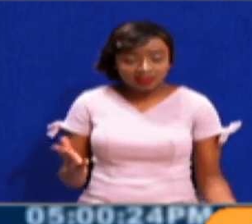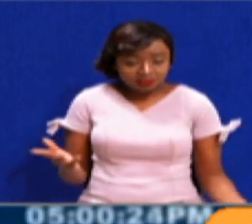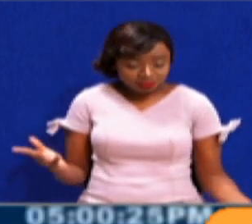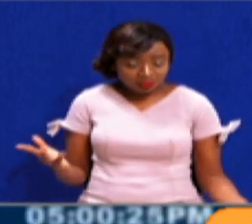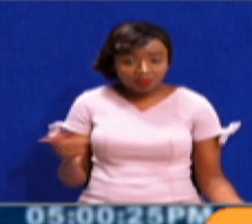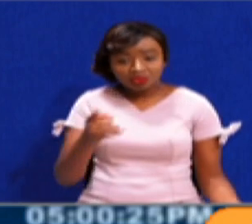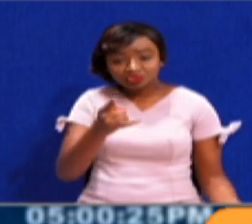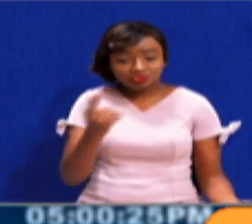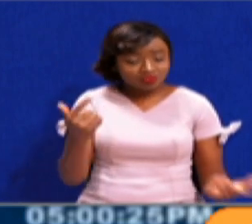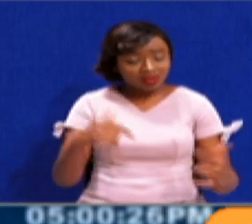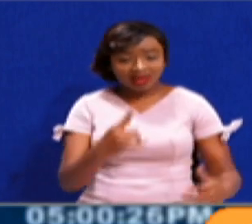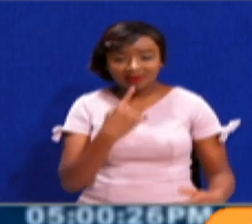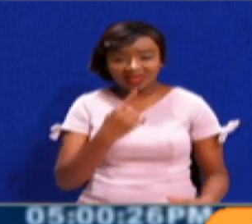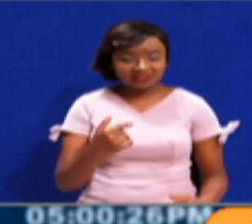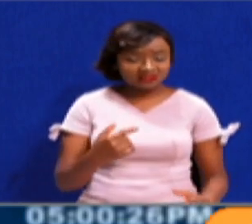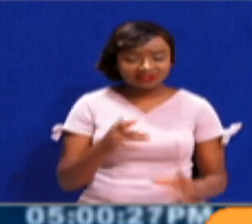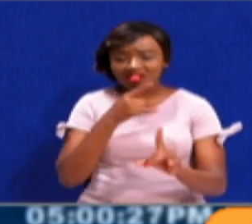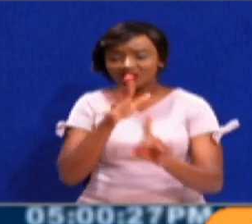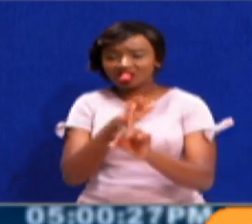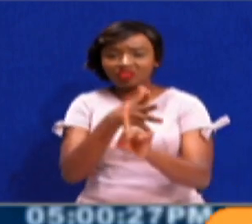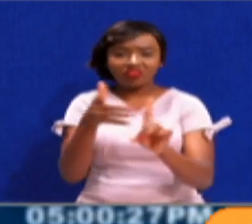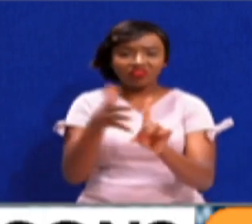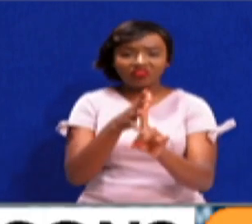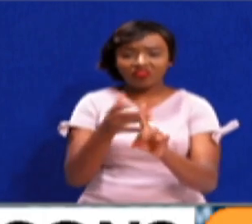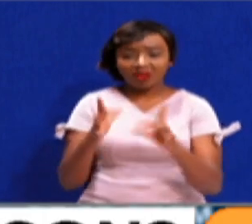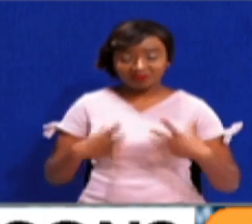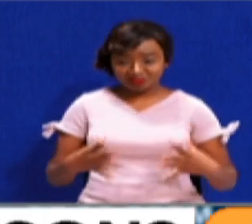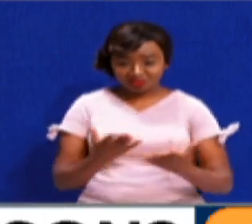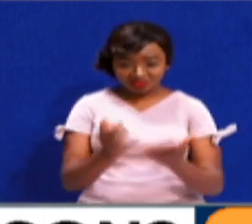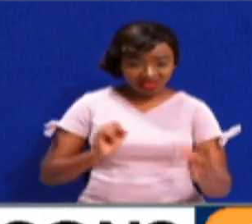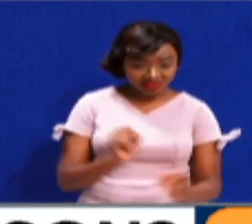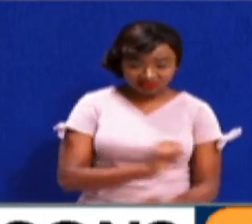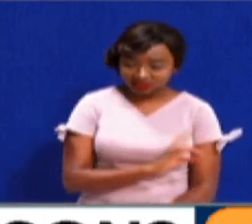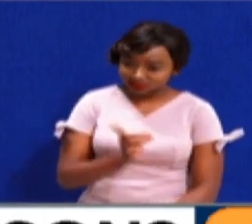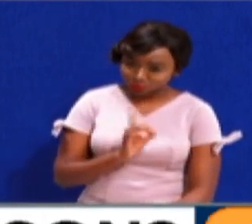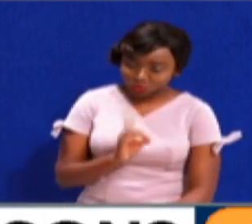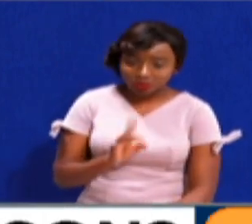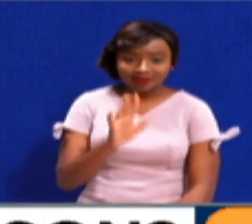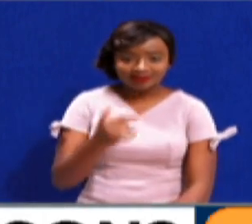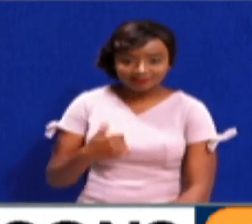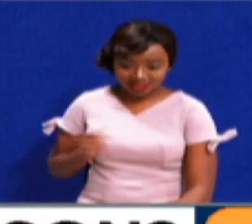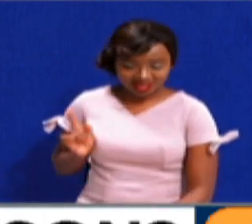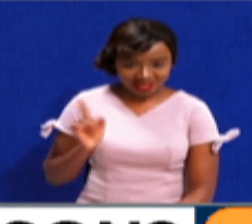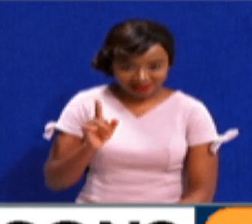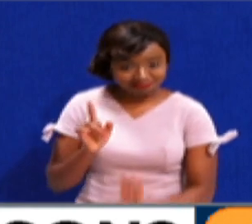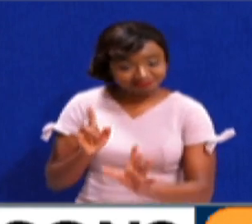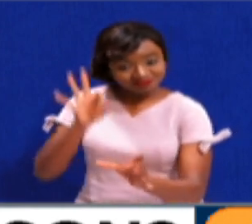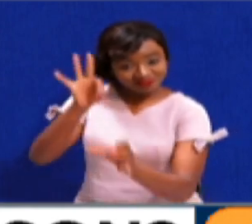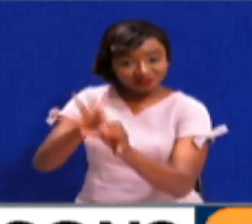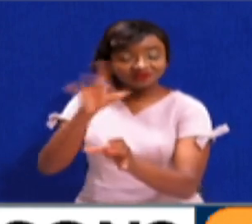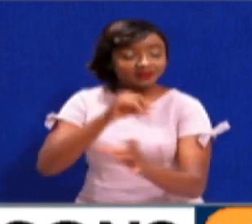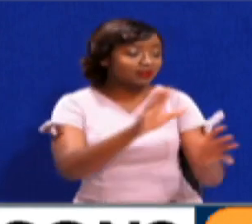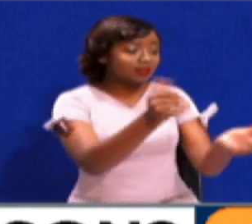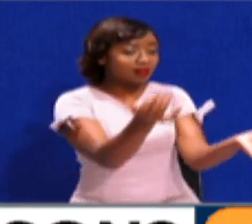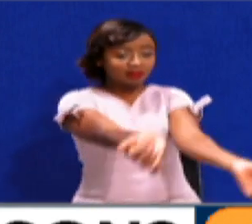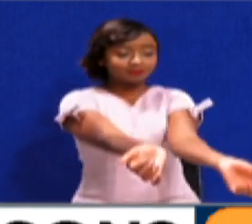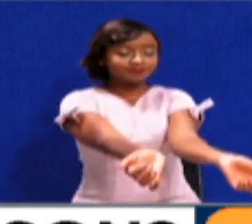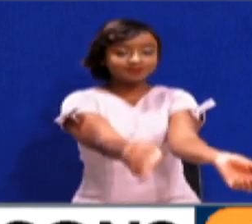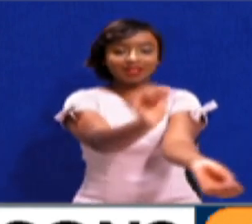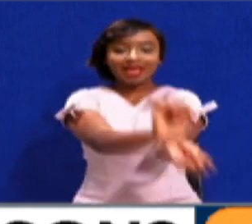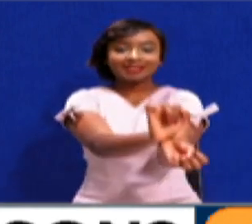do not come to mislead the House. Do not come to mislead the House. Now that I have come and I voted, those who want to arrest me, please go